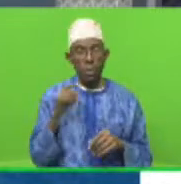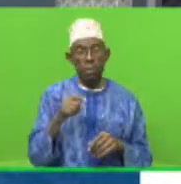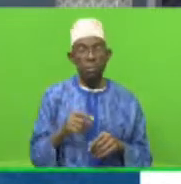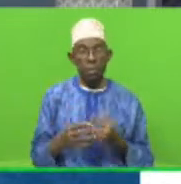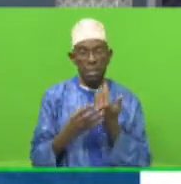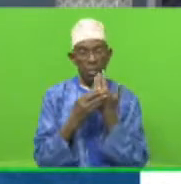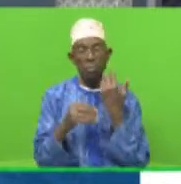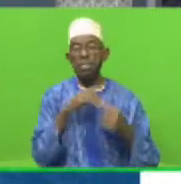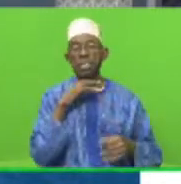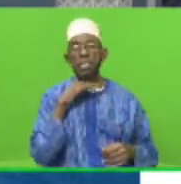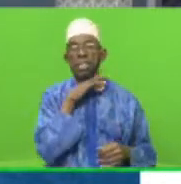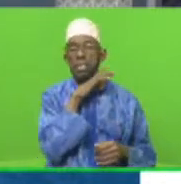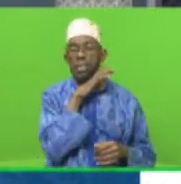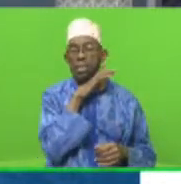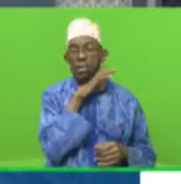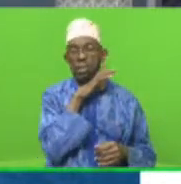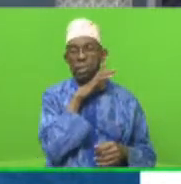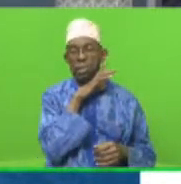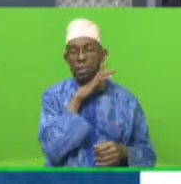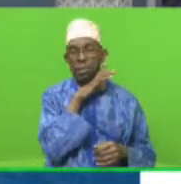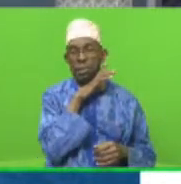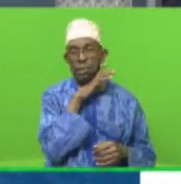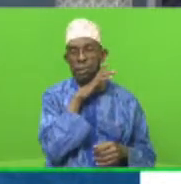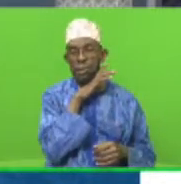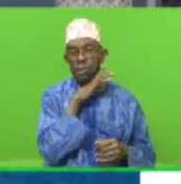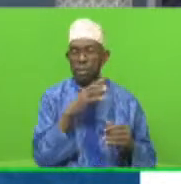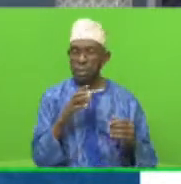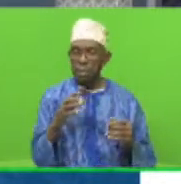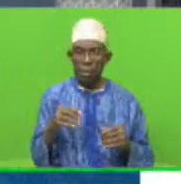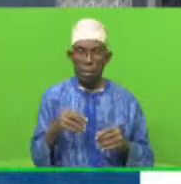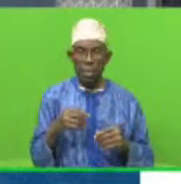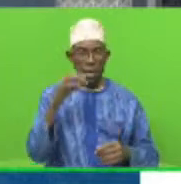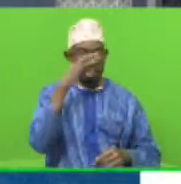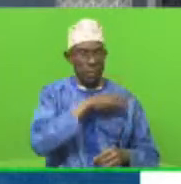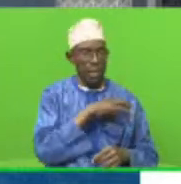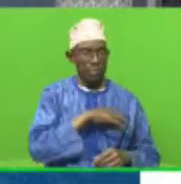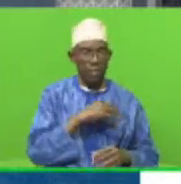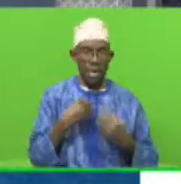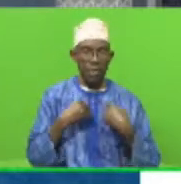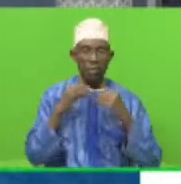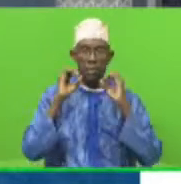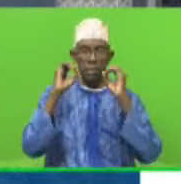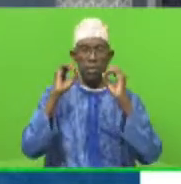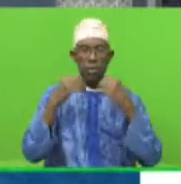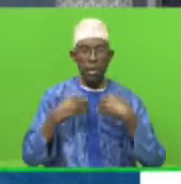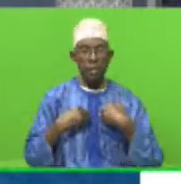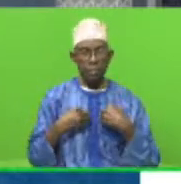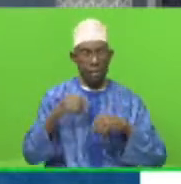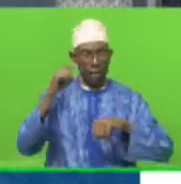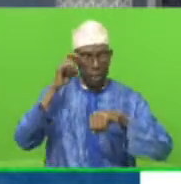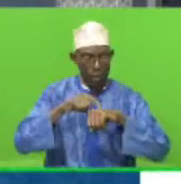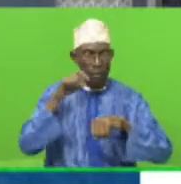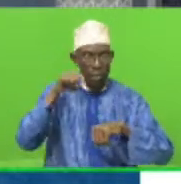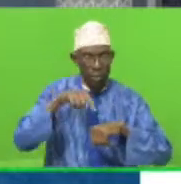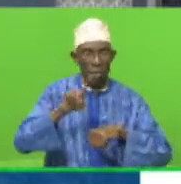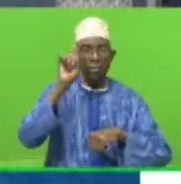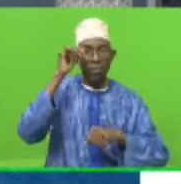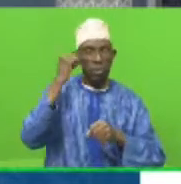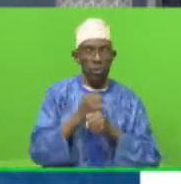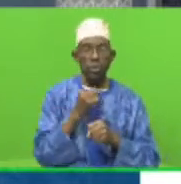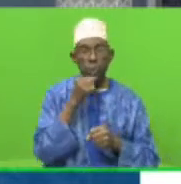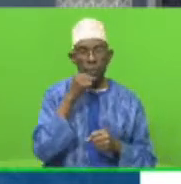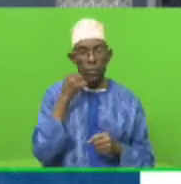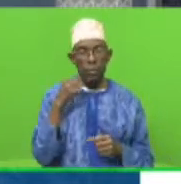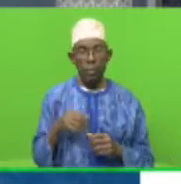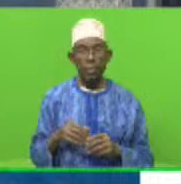is filthy, it is, you're not getting any benefit. In fact, you're actually harming yourself, you'd still do it.